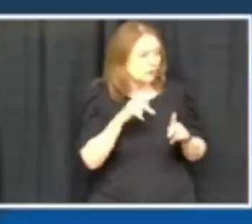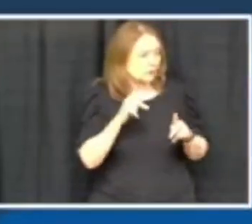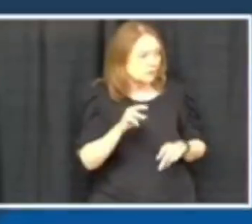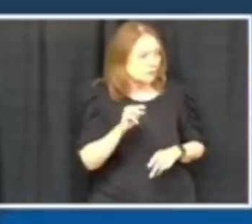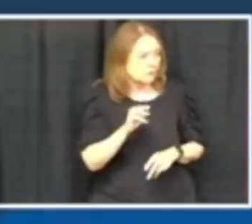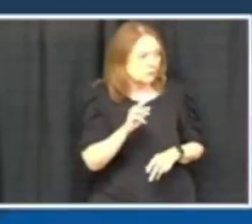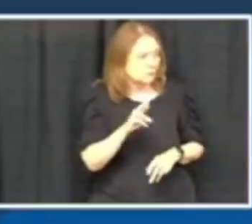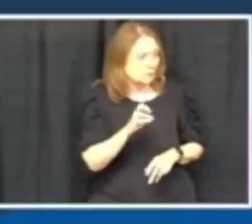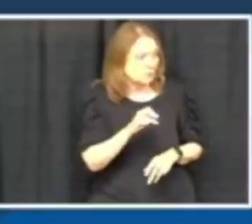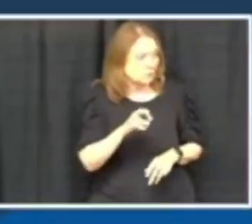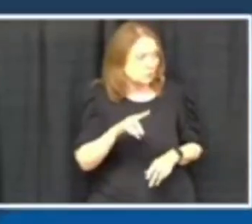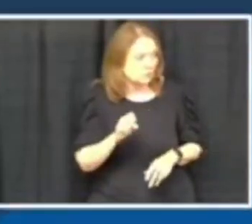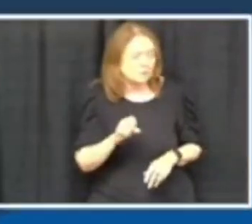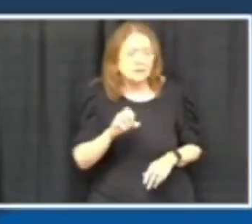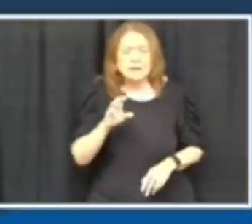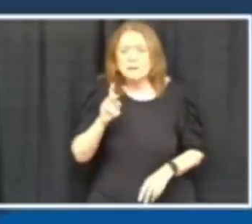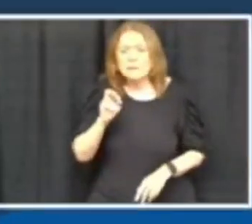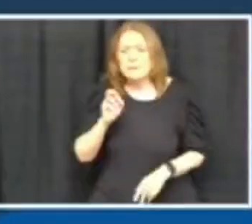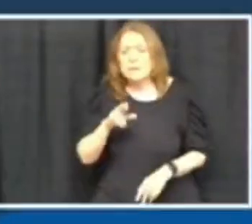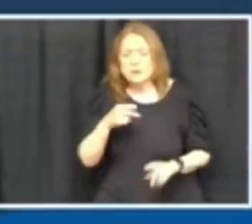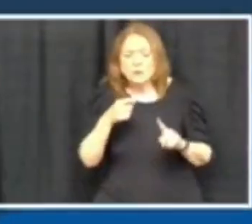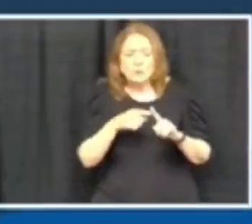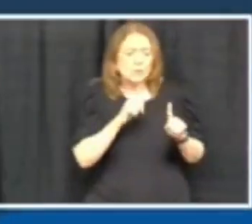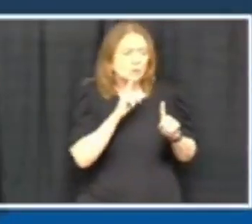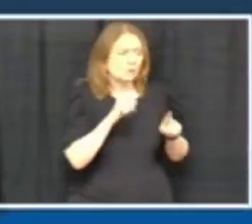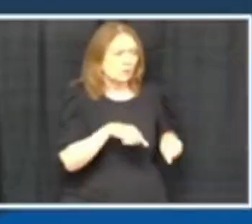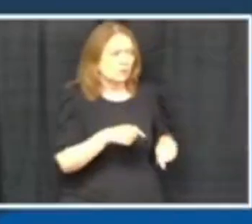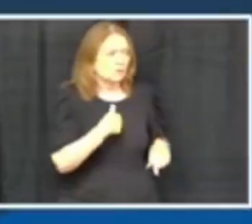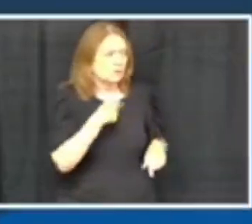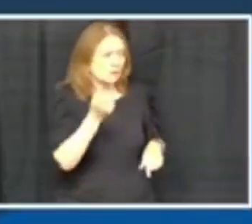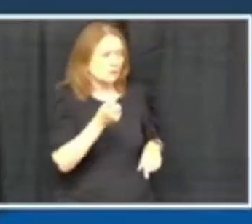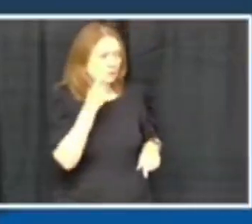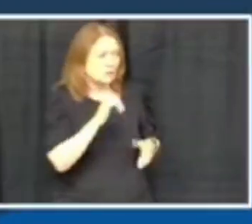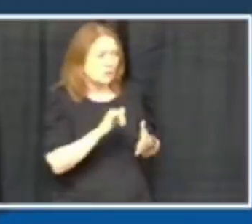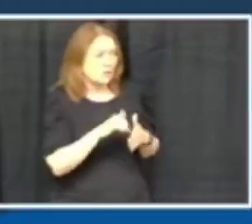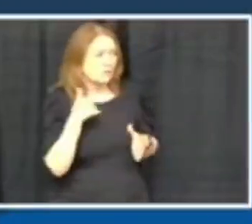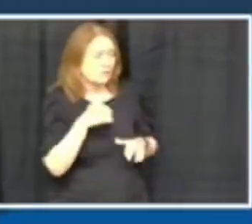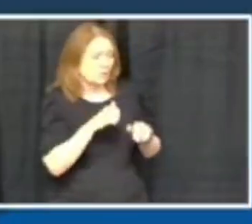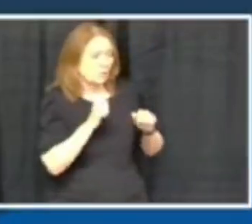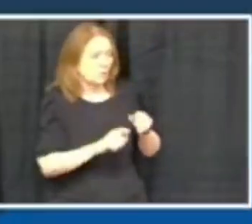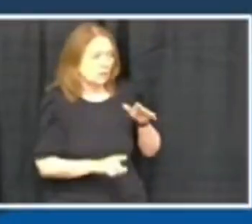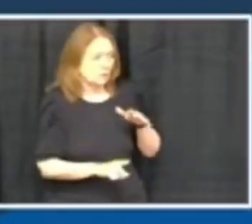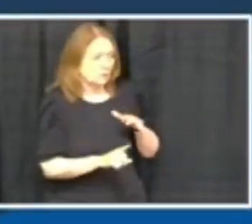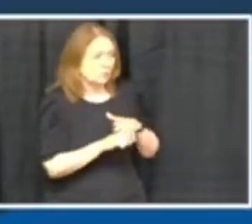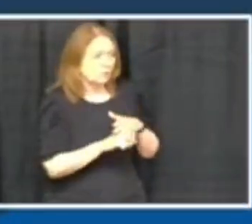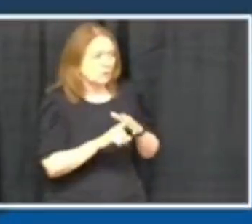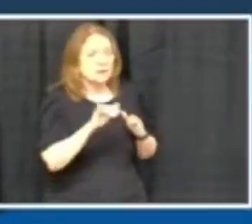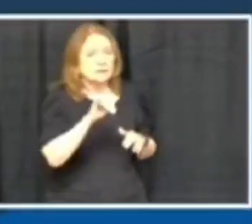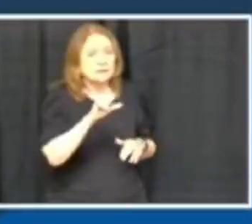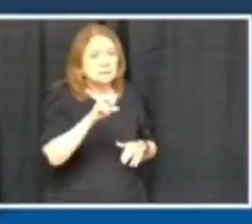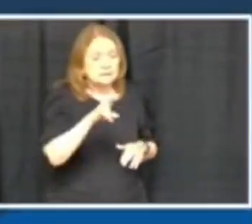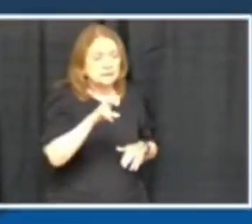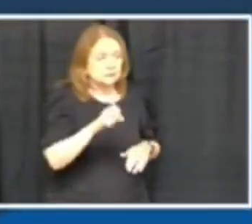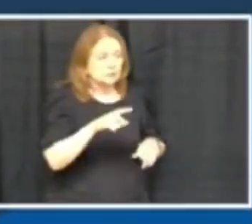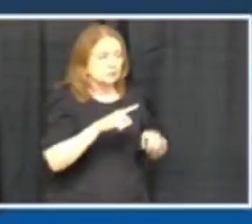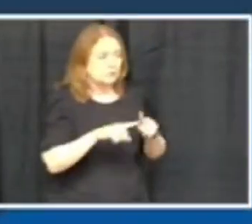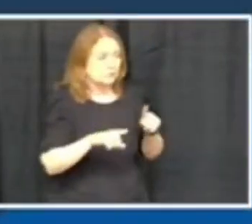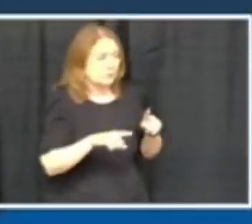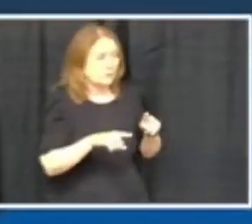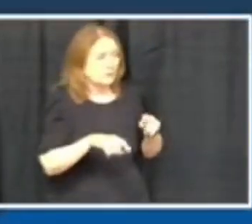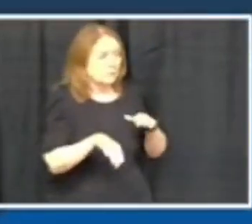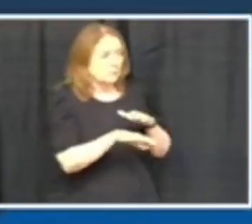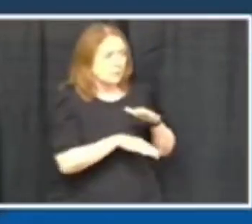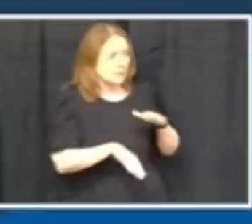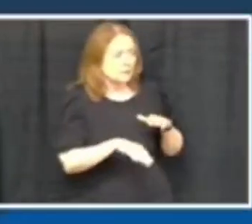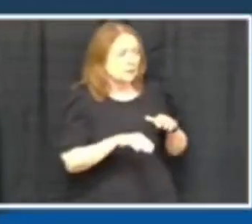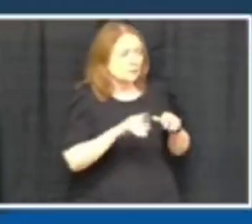what's your point of order? Mayor, point of order is, I understand that we can raise issues, but ethically we should